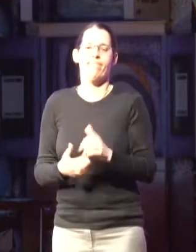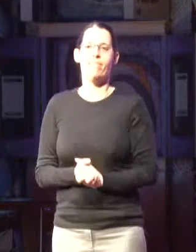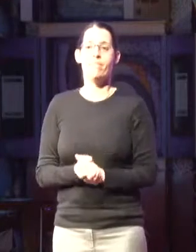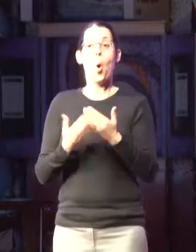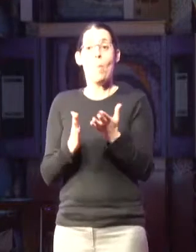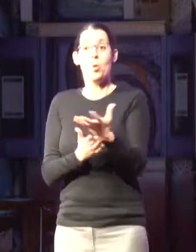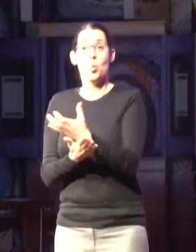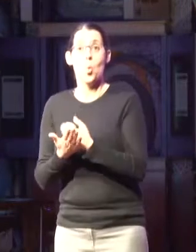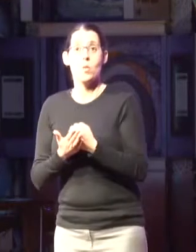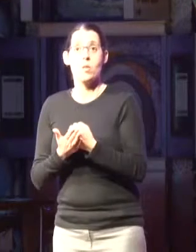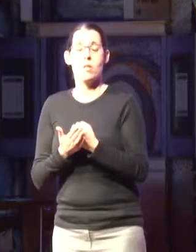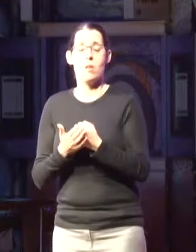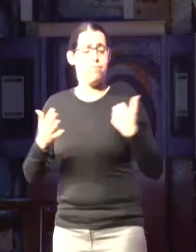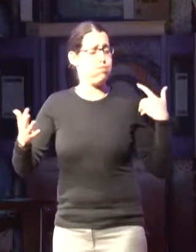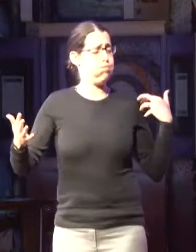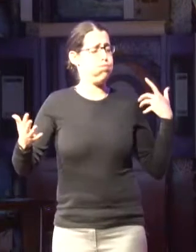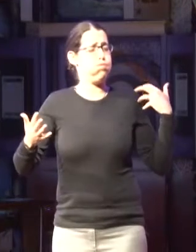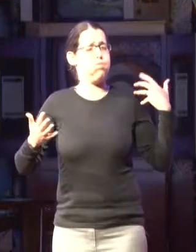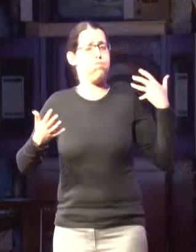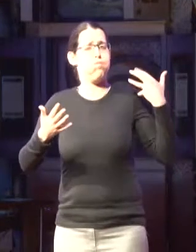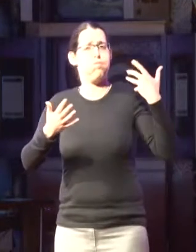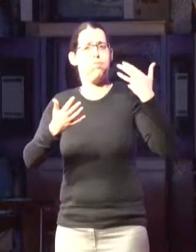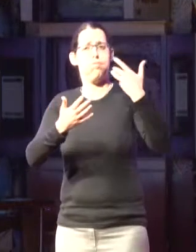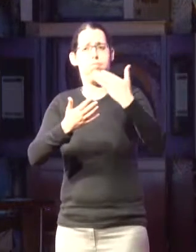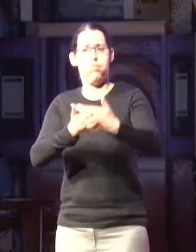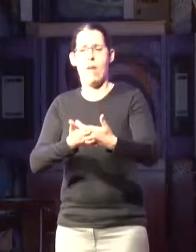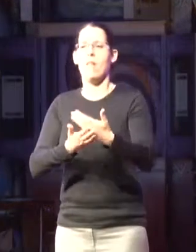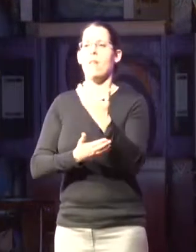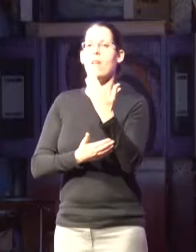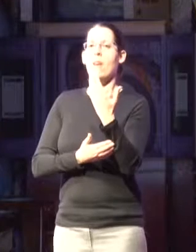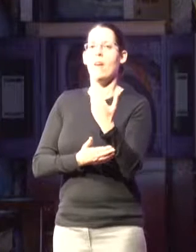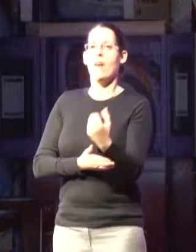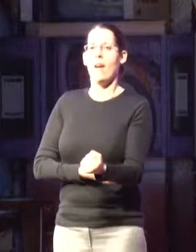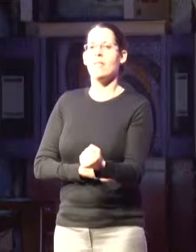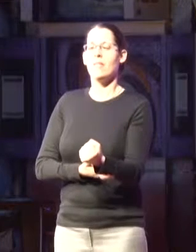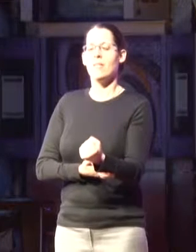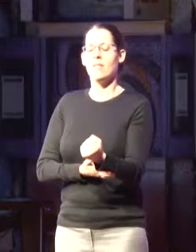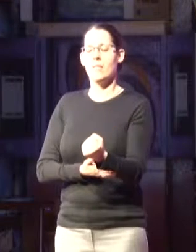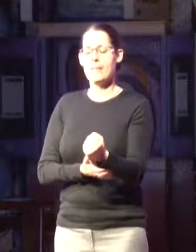Open source has long had a bit of a